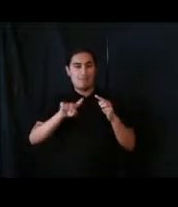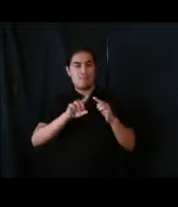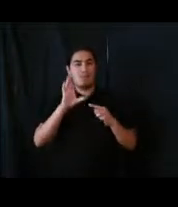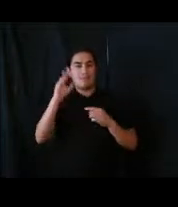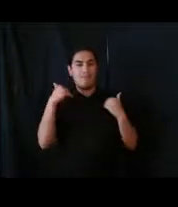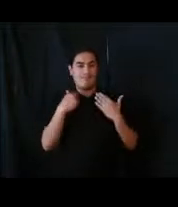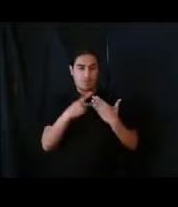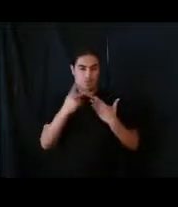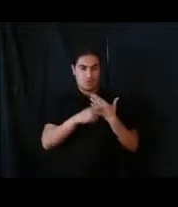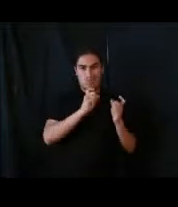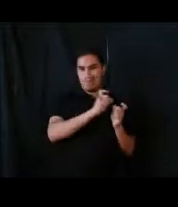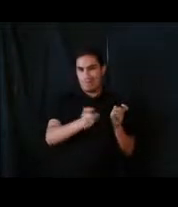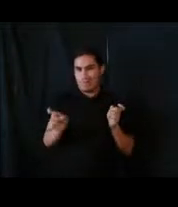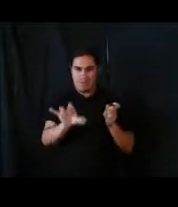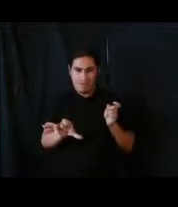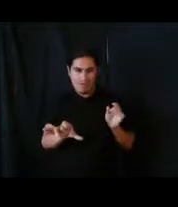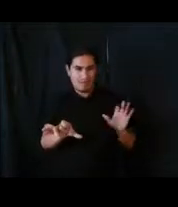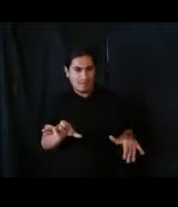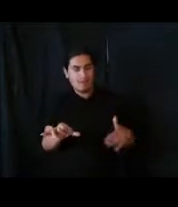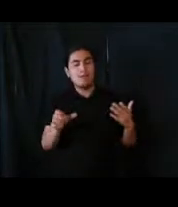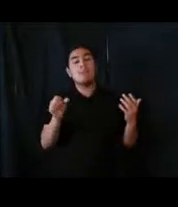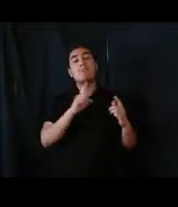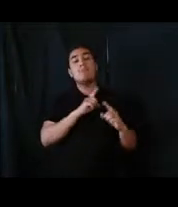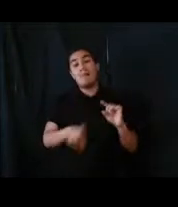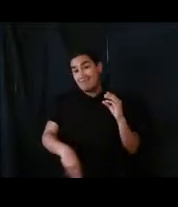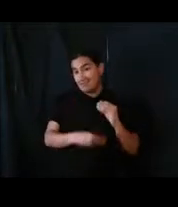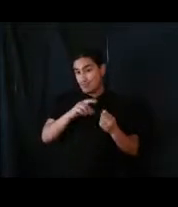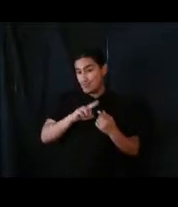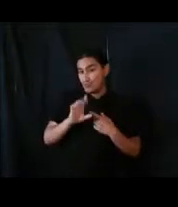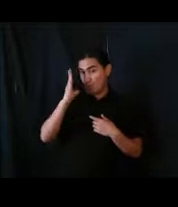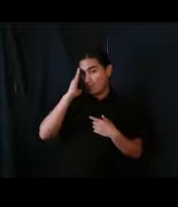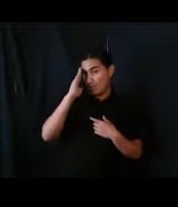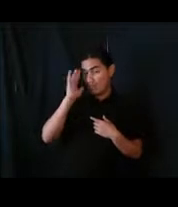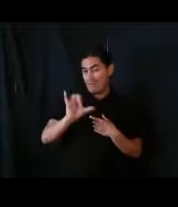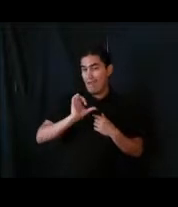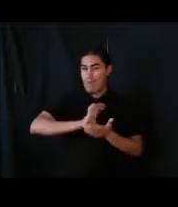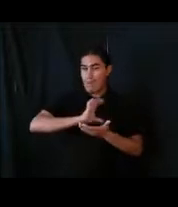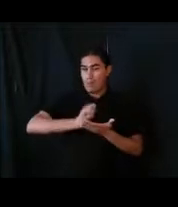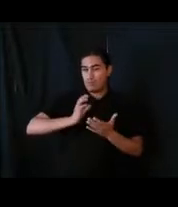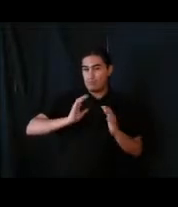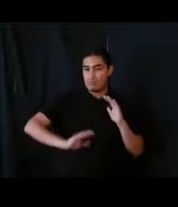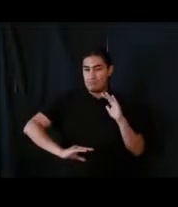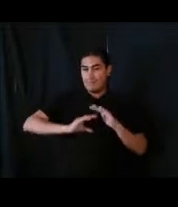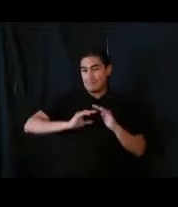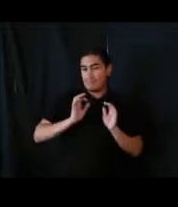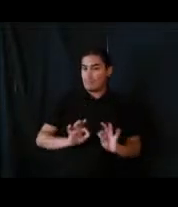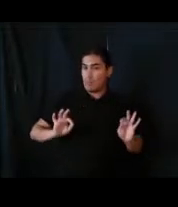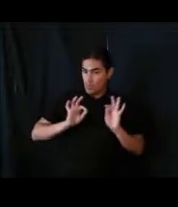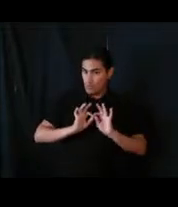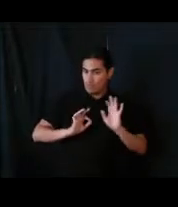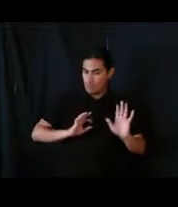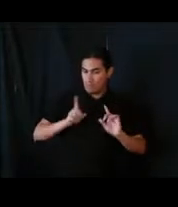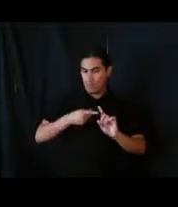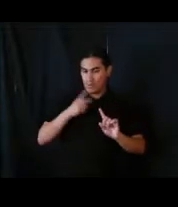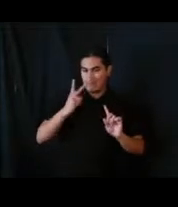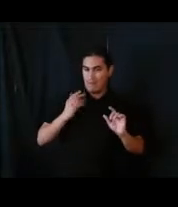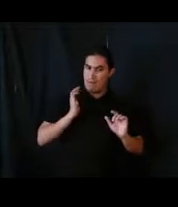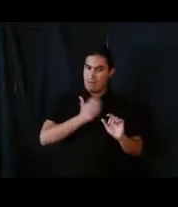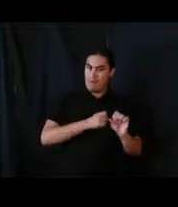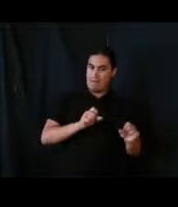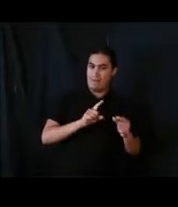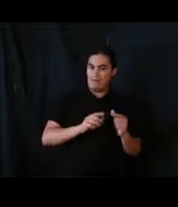allocate that right near right now so in addition to knowing the allocation capacity which is very important when we look at our ability to